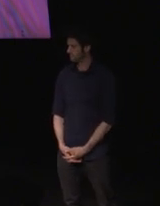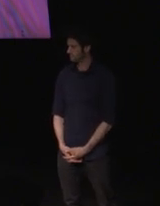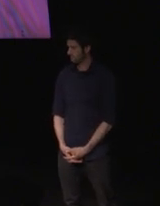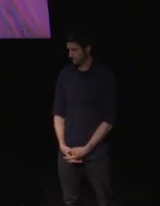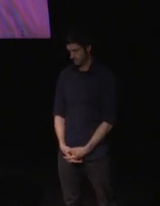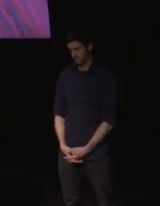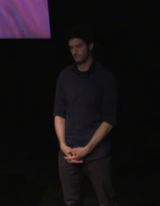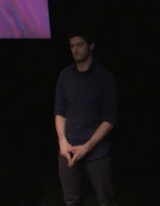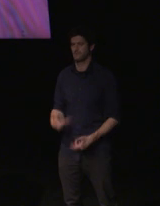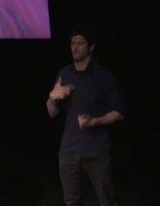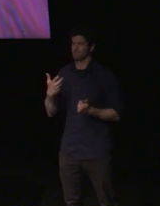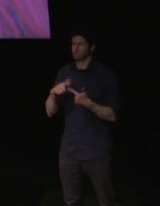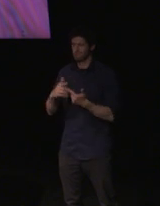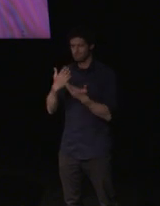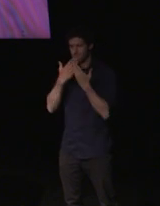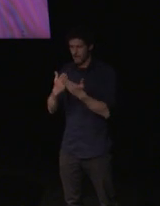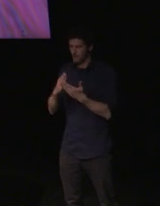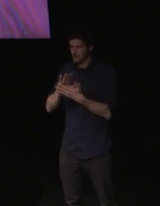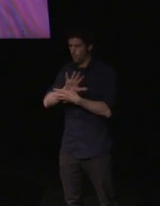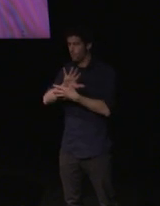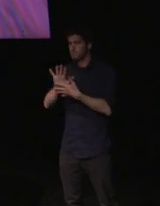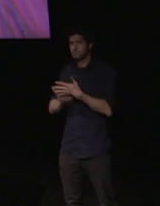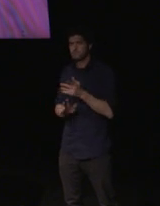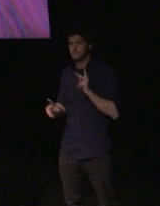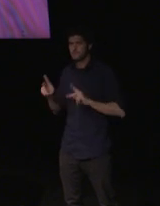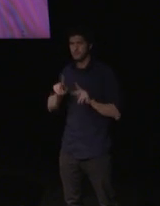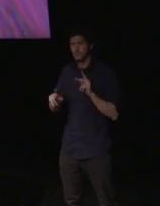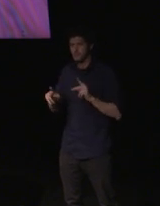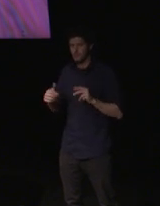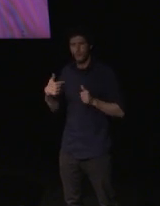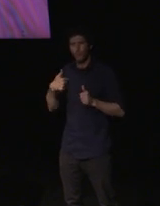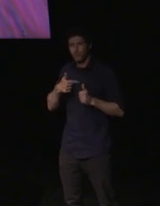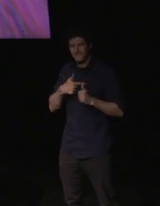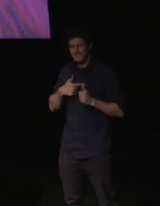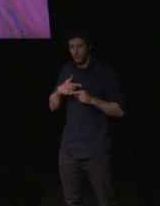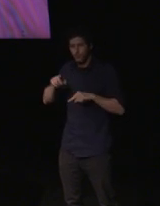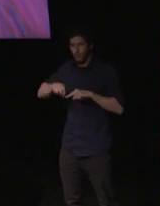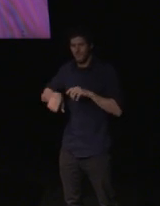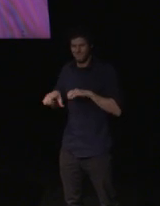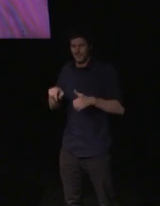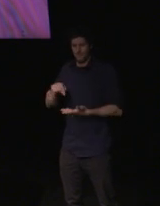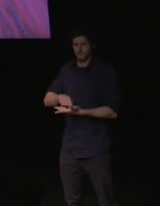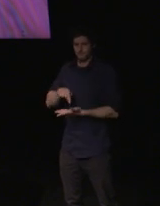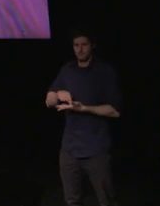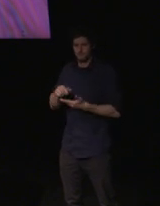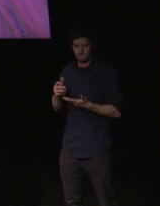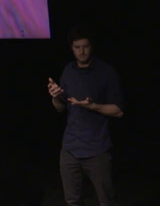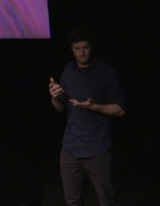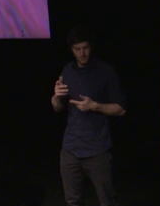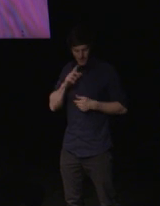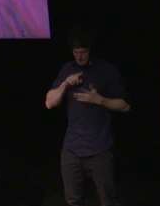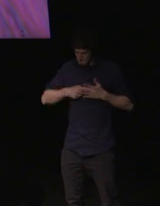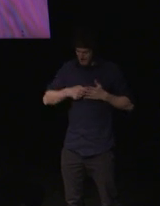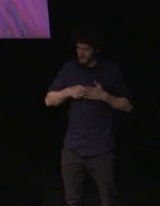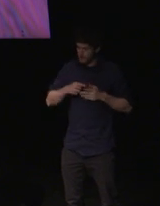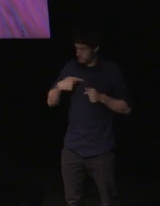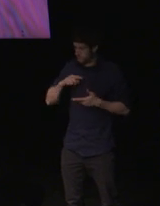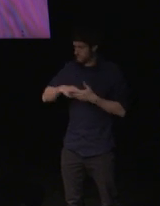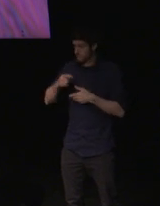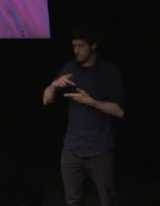We would not have done this, and if you looked at this project when we started it, it really felt like it was